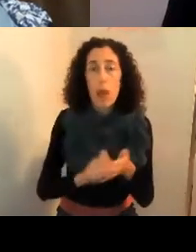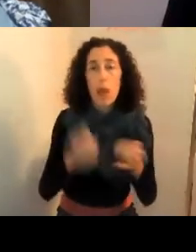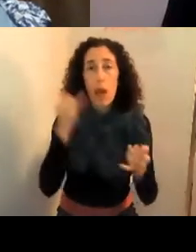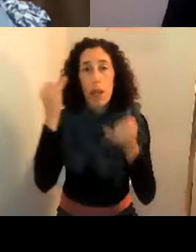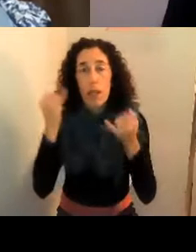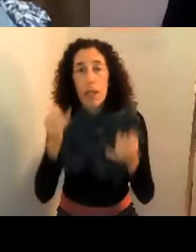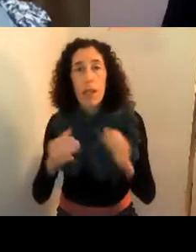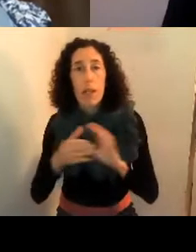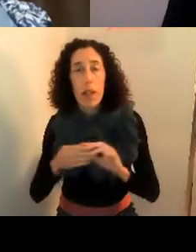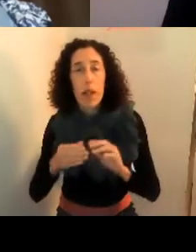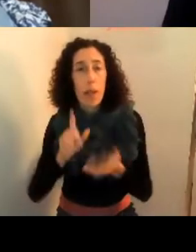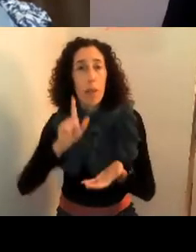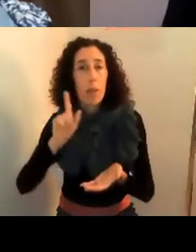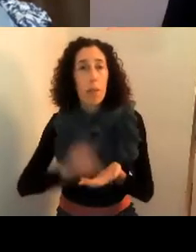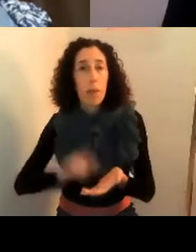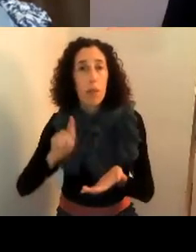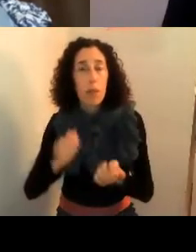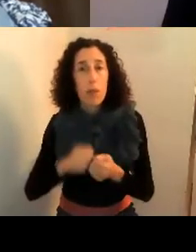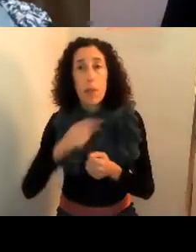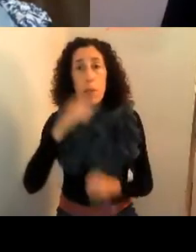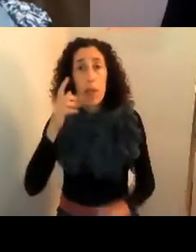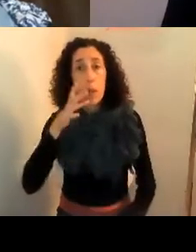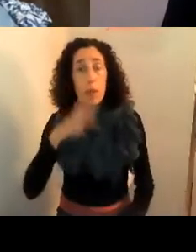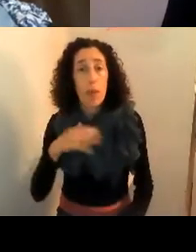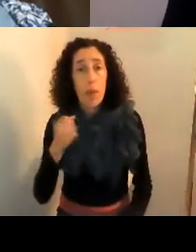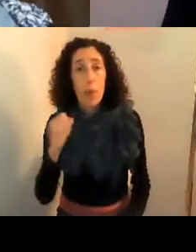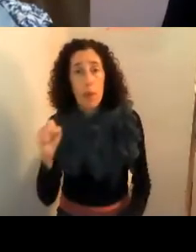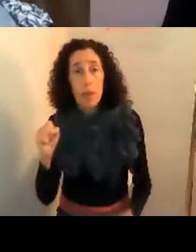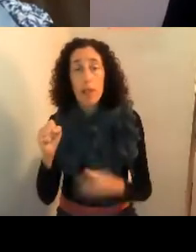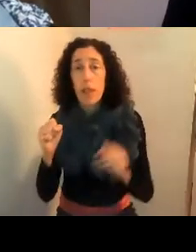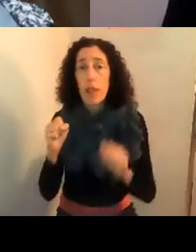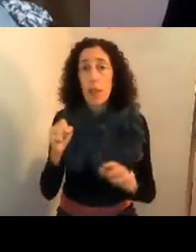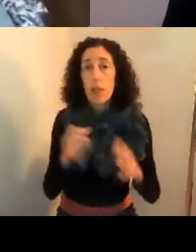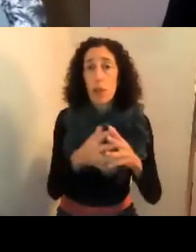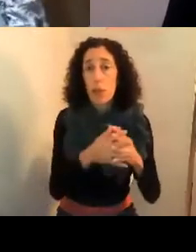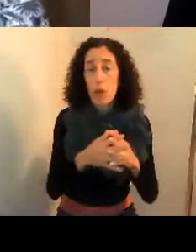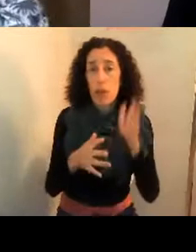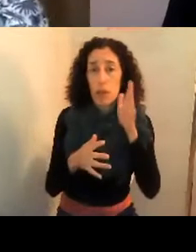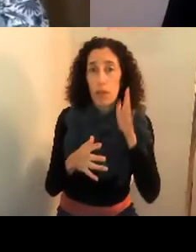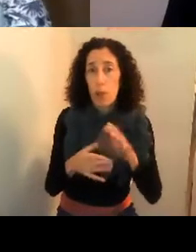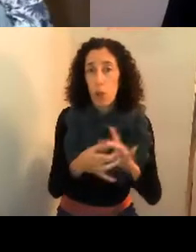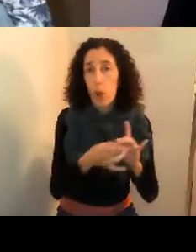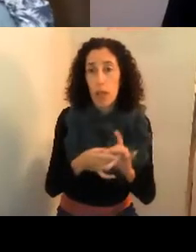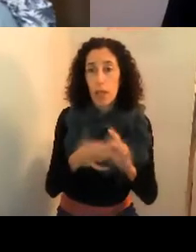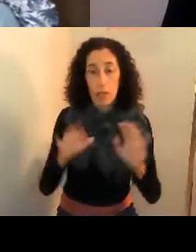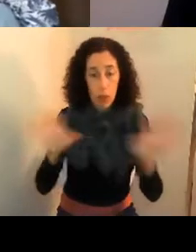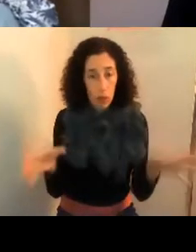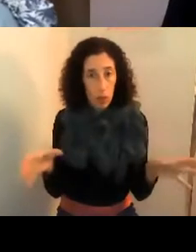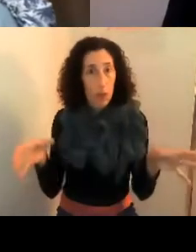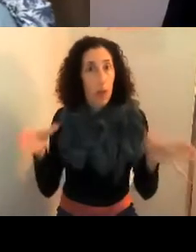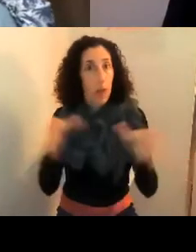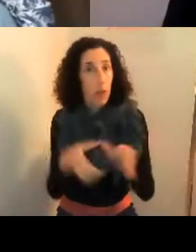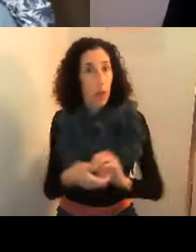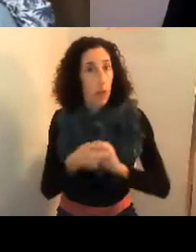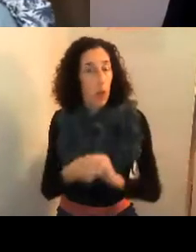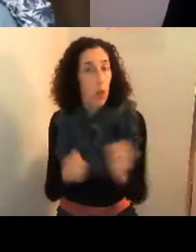Black Women Radicals, two amazing feminist collectives who are really just embodying